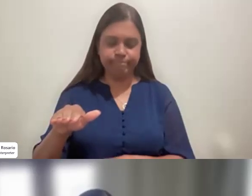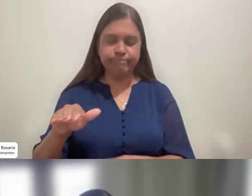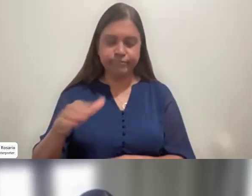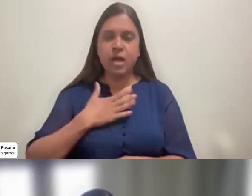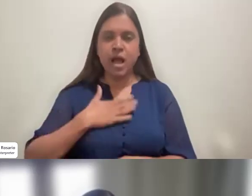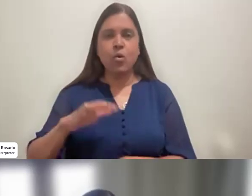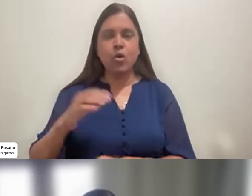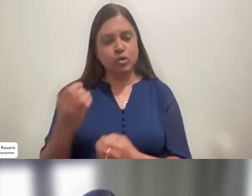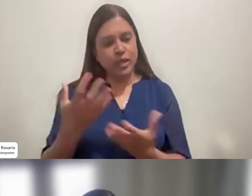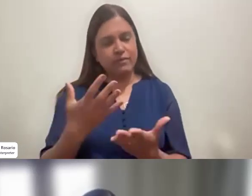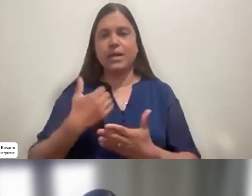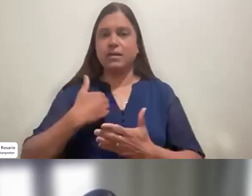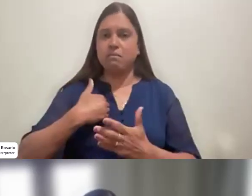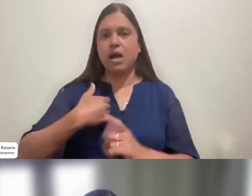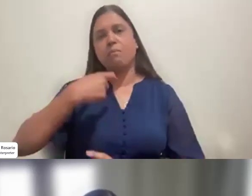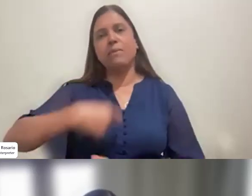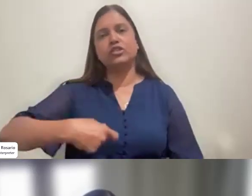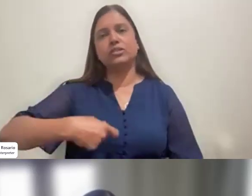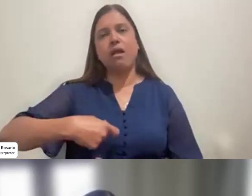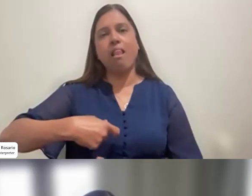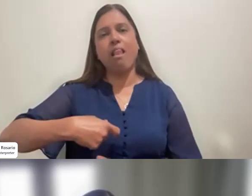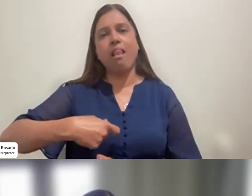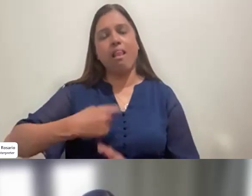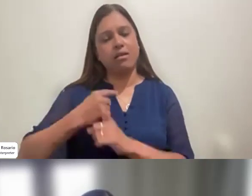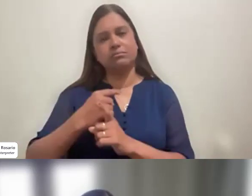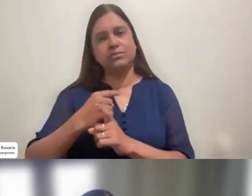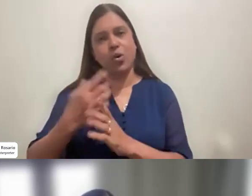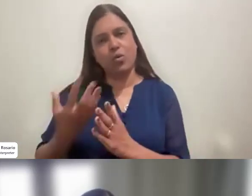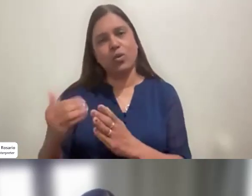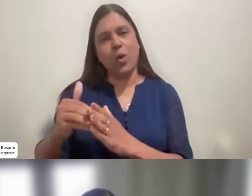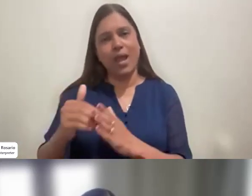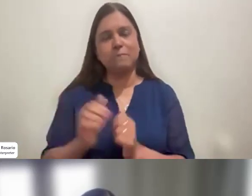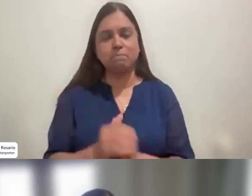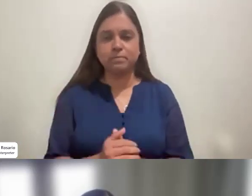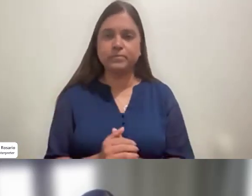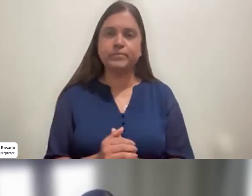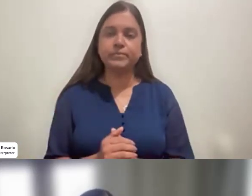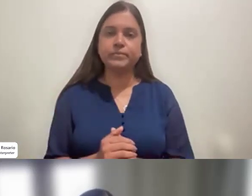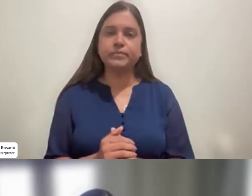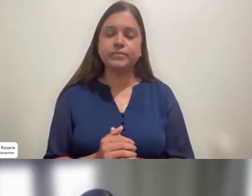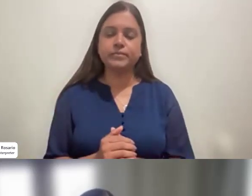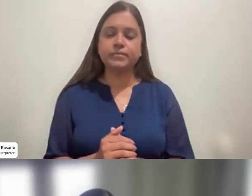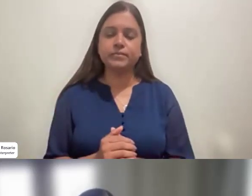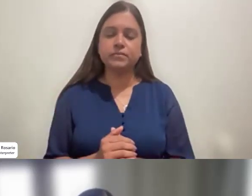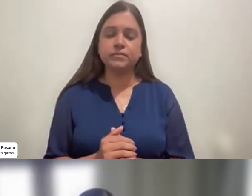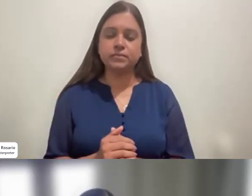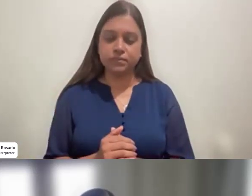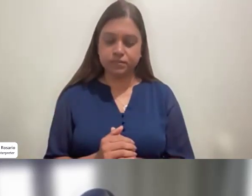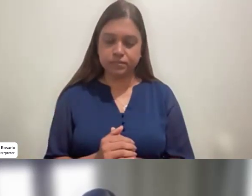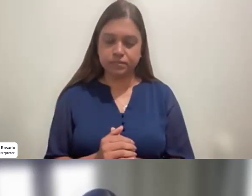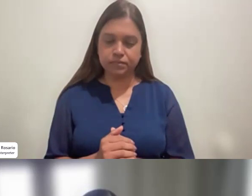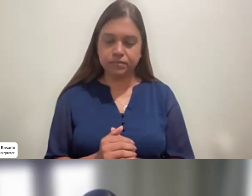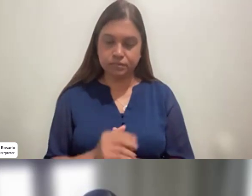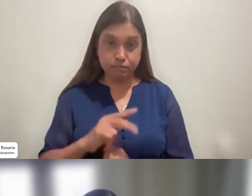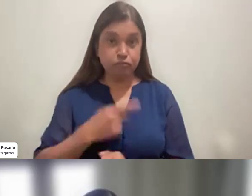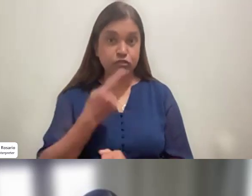of give that personal touch to my talk. So my professional background, I've spent 30